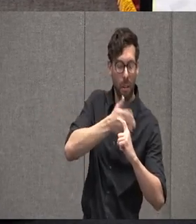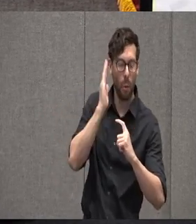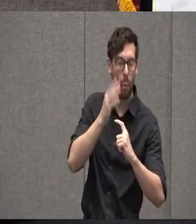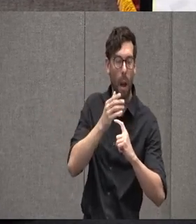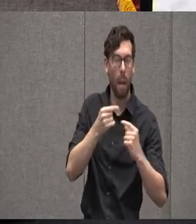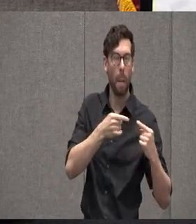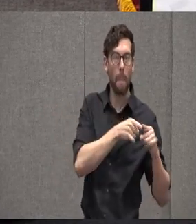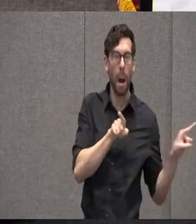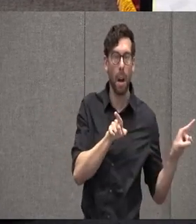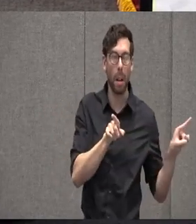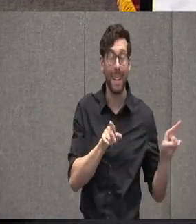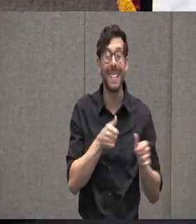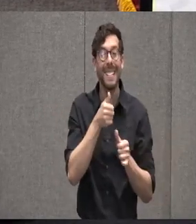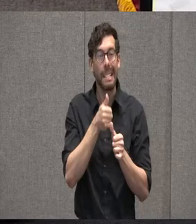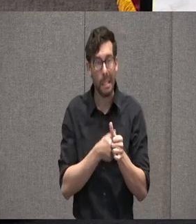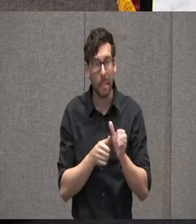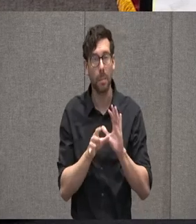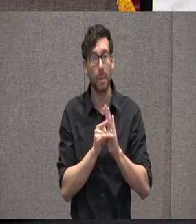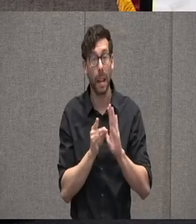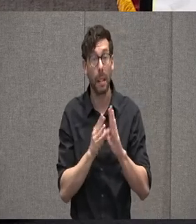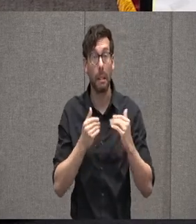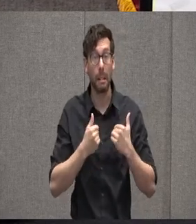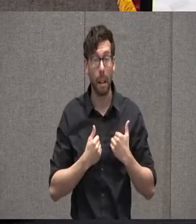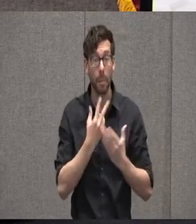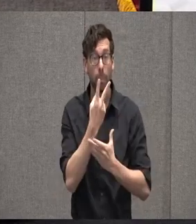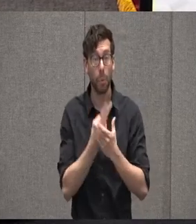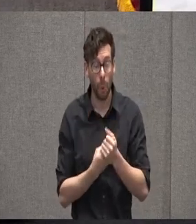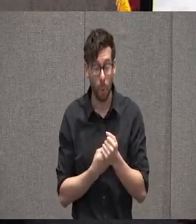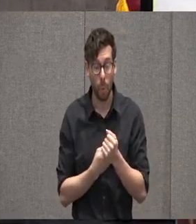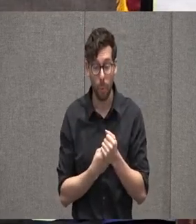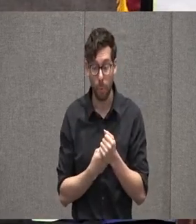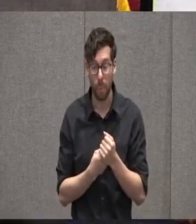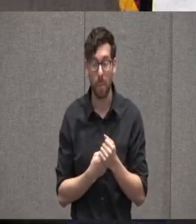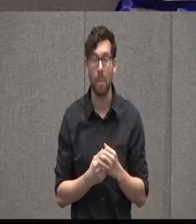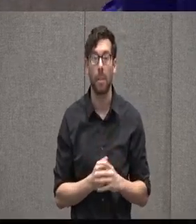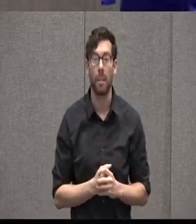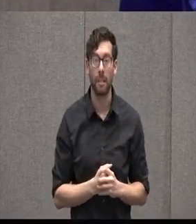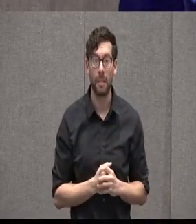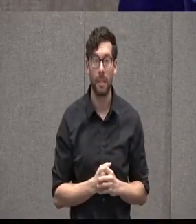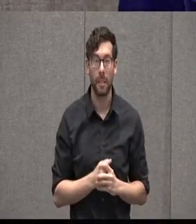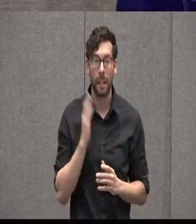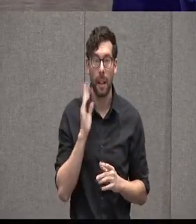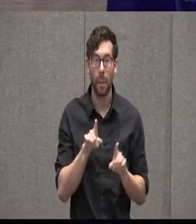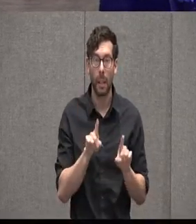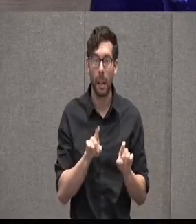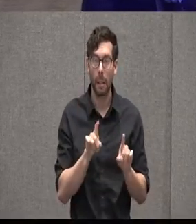each magnet has a side that repels. So I'm gonna test these out.